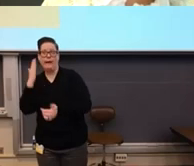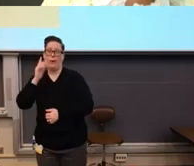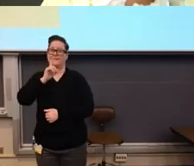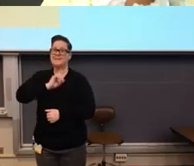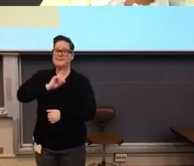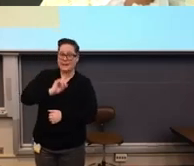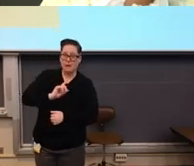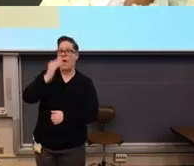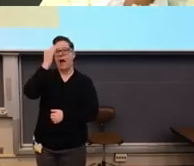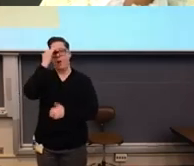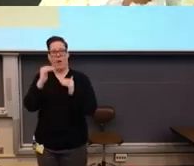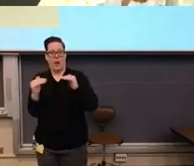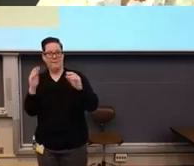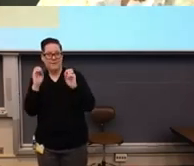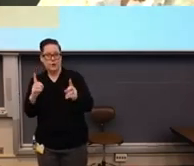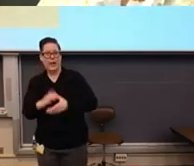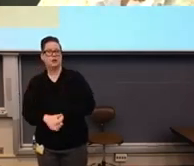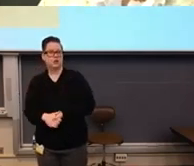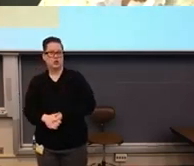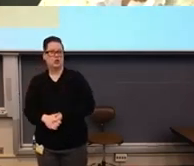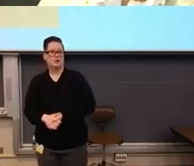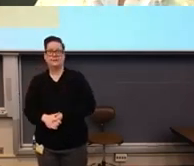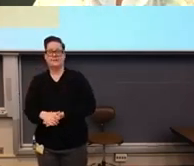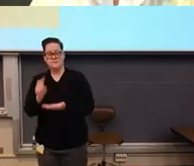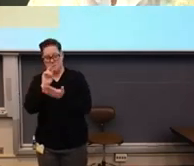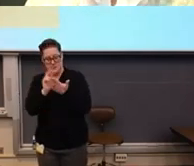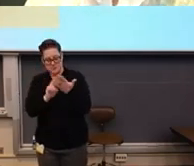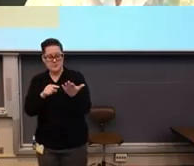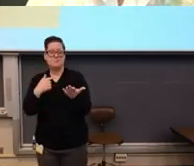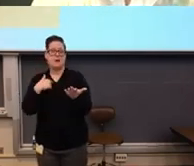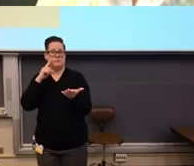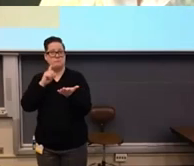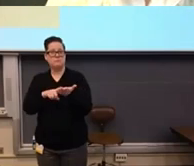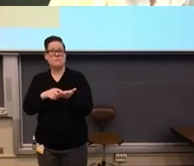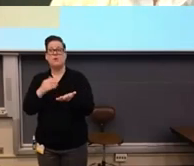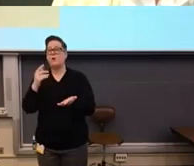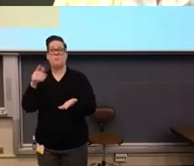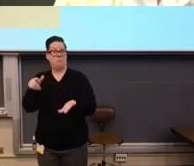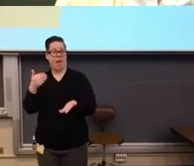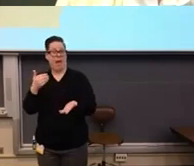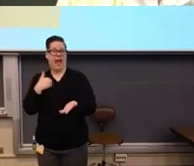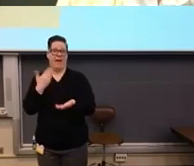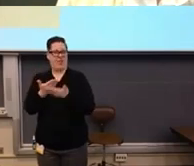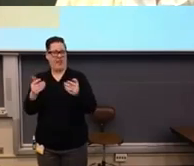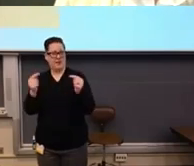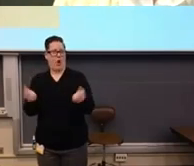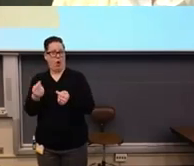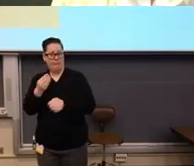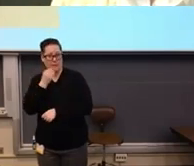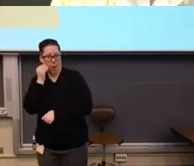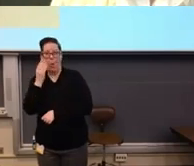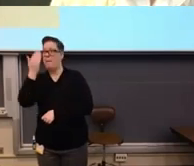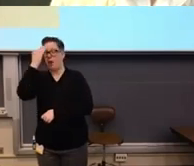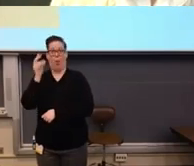I know their level of education. I know if there are any harms at home. I know if there's been a history